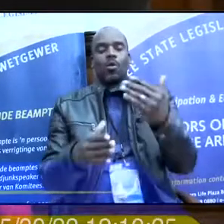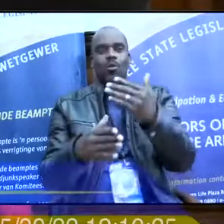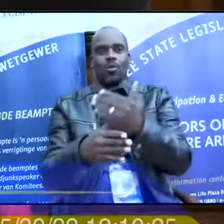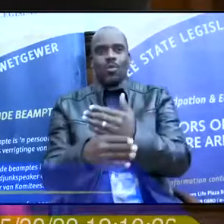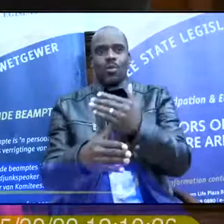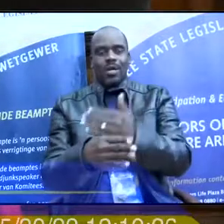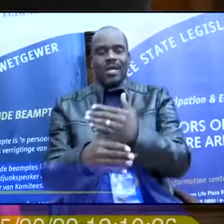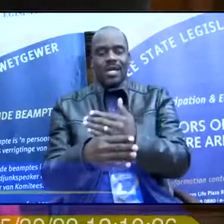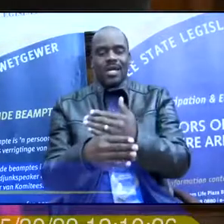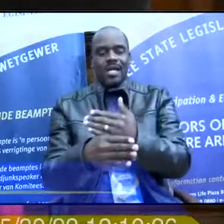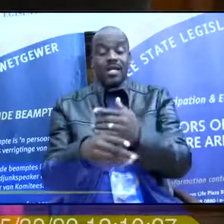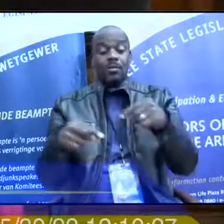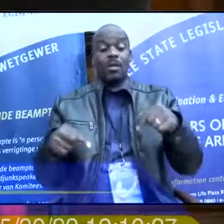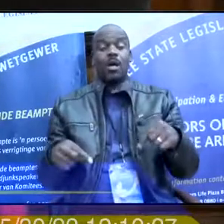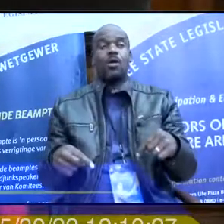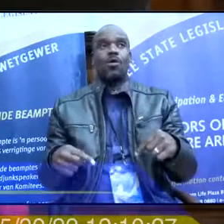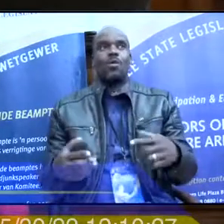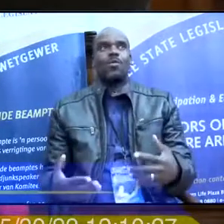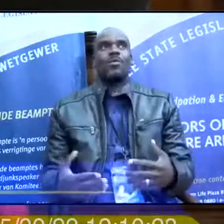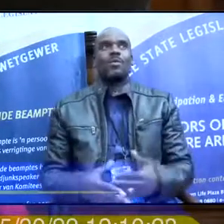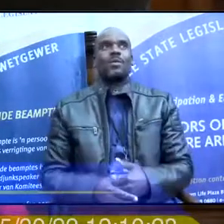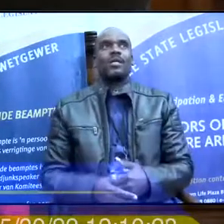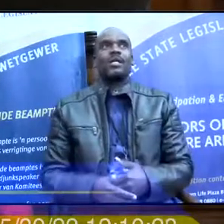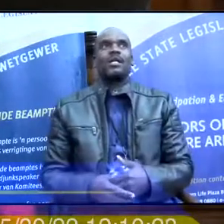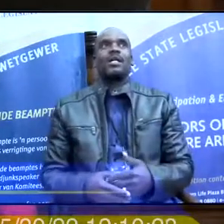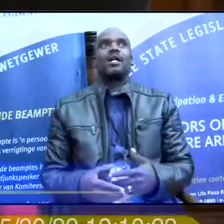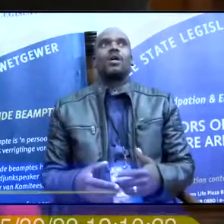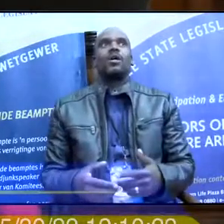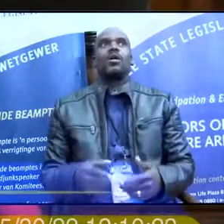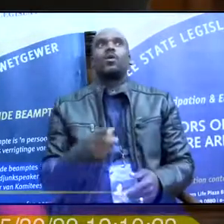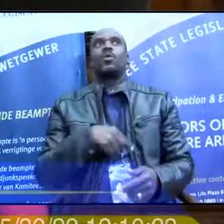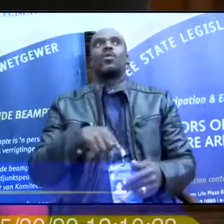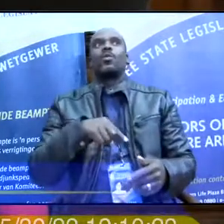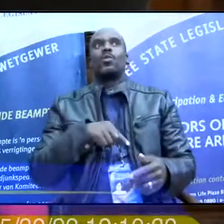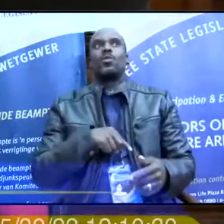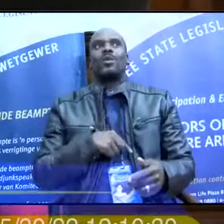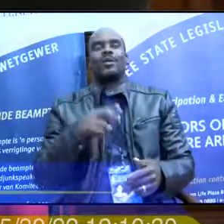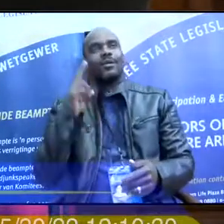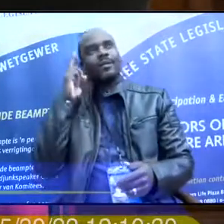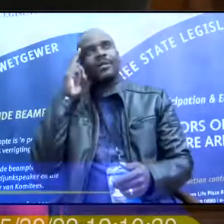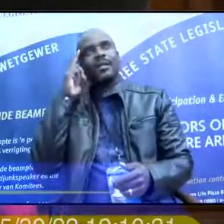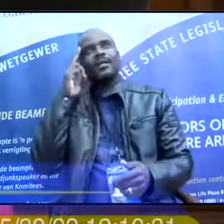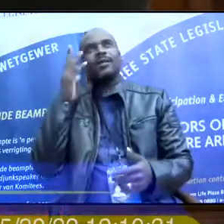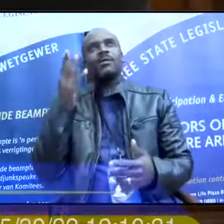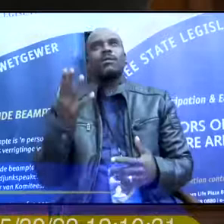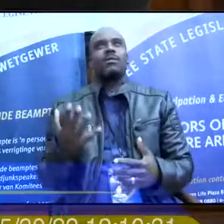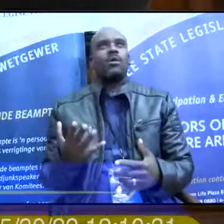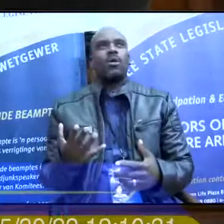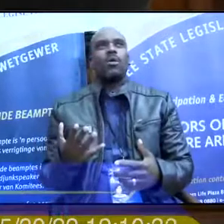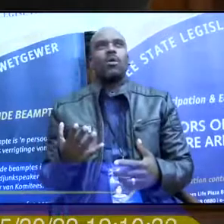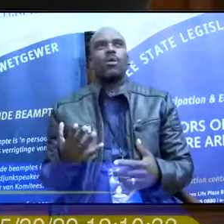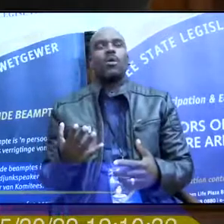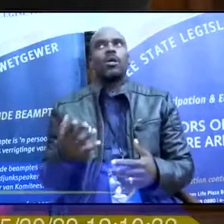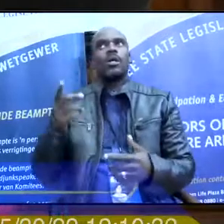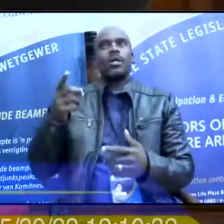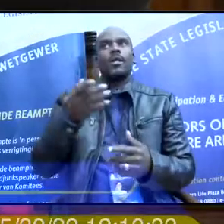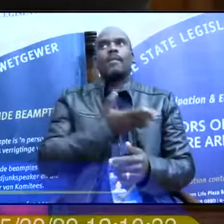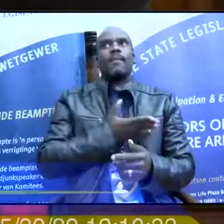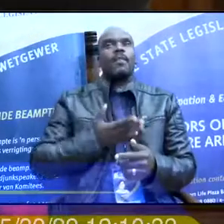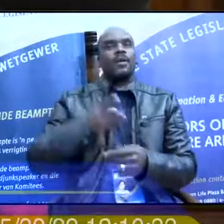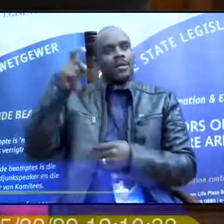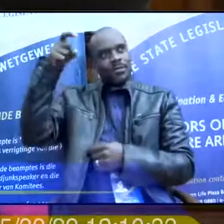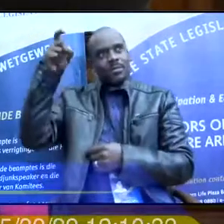who are currently not employed and we we we feel uh madam speaker as as the